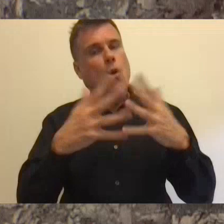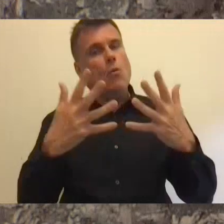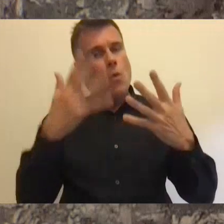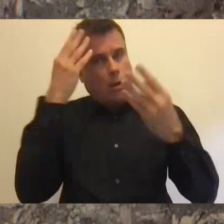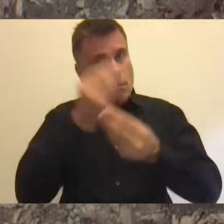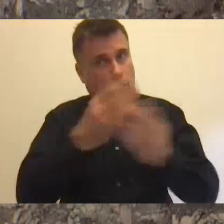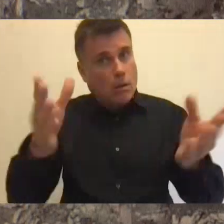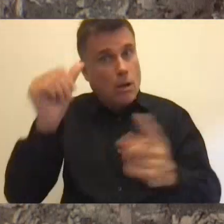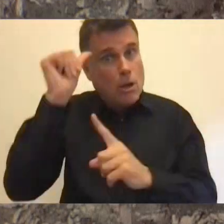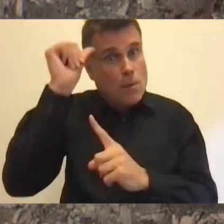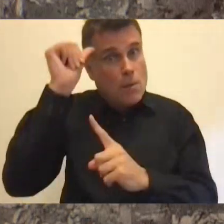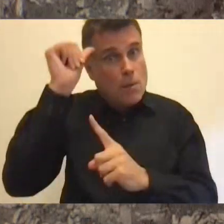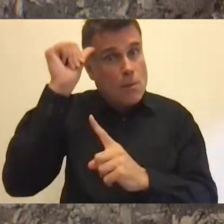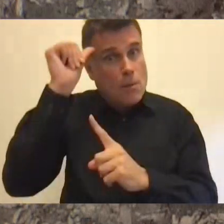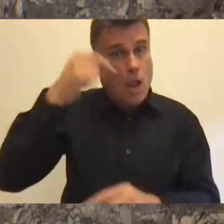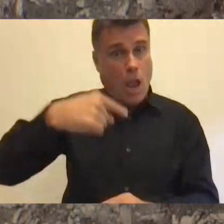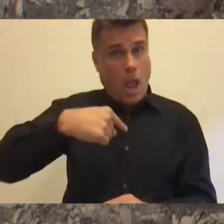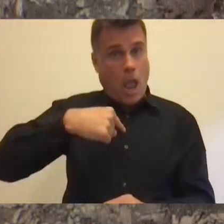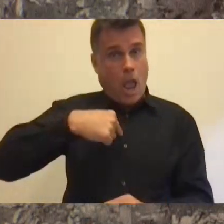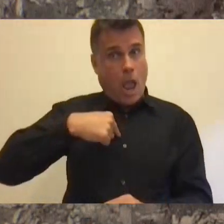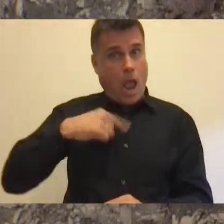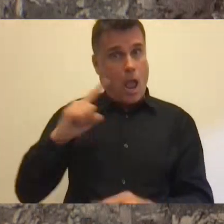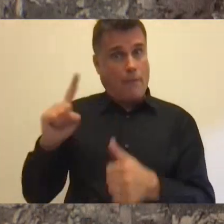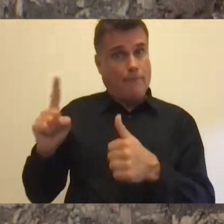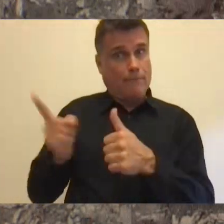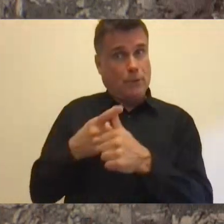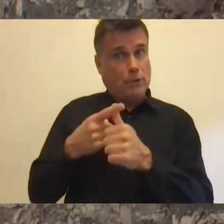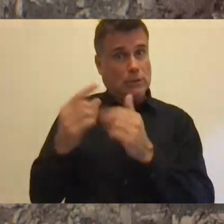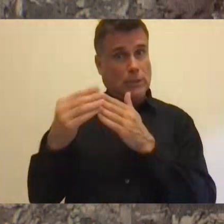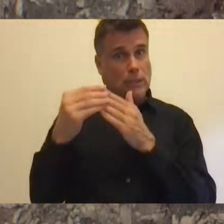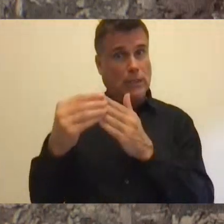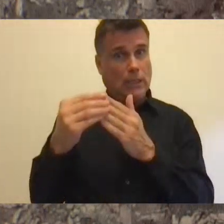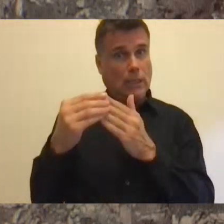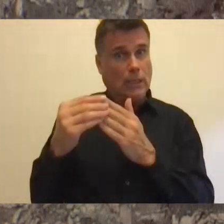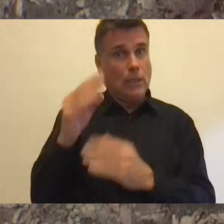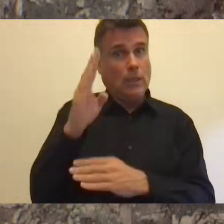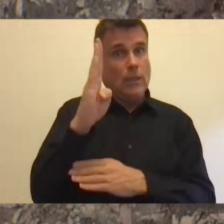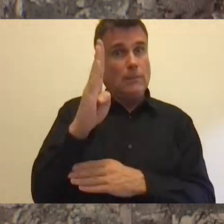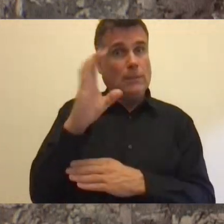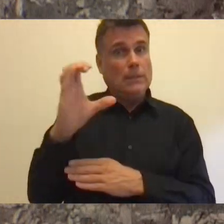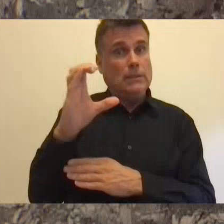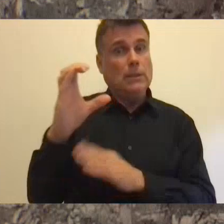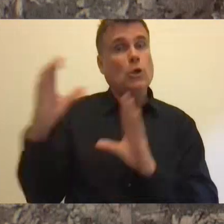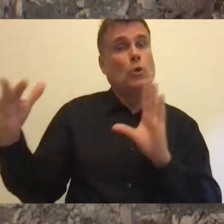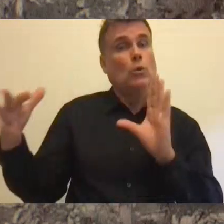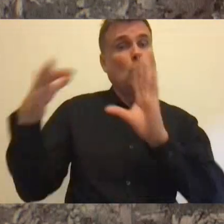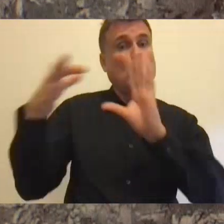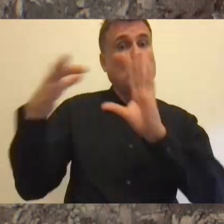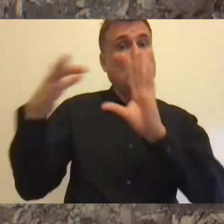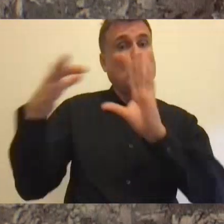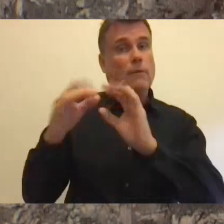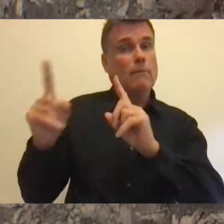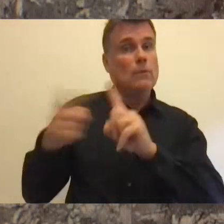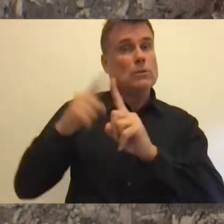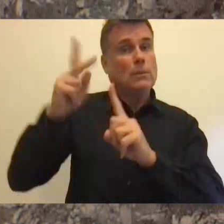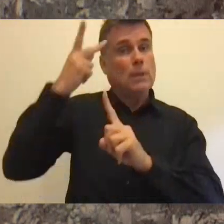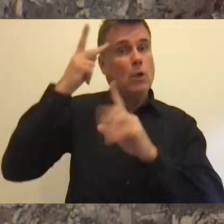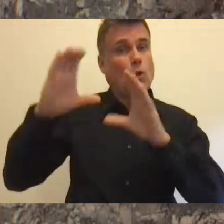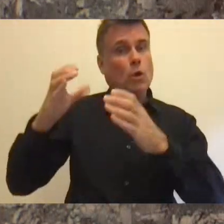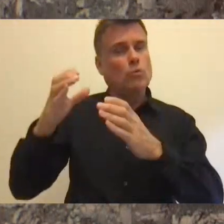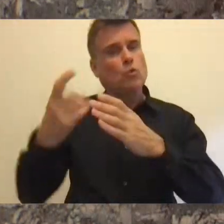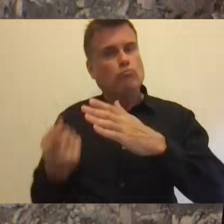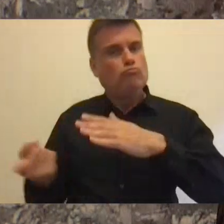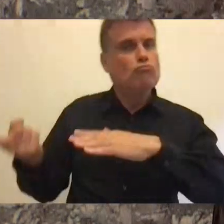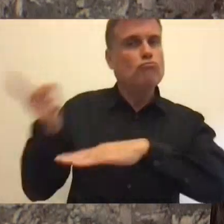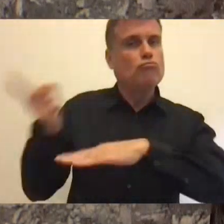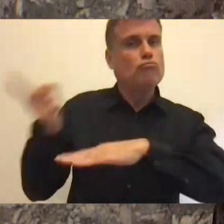first party to call for the return of thousands of unvaccinated healthcare workers back on June